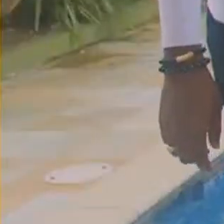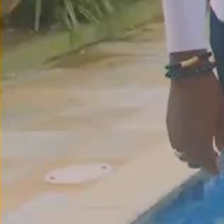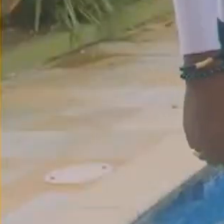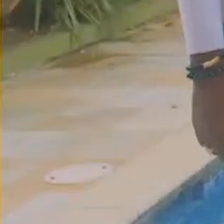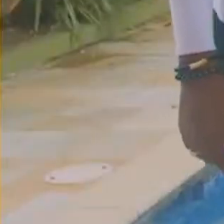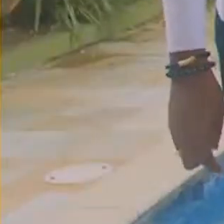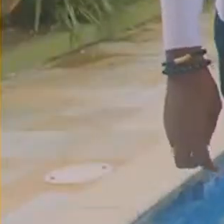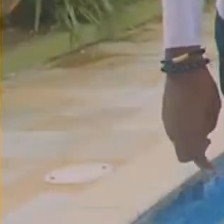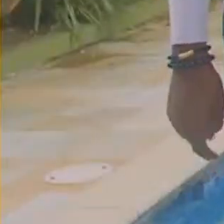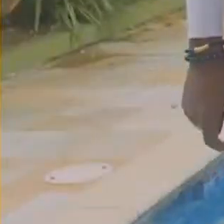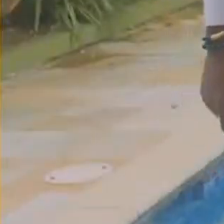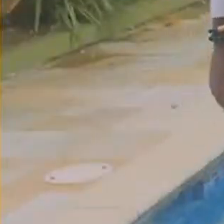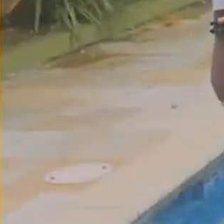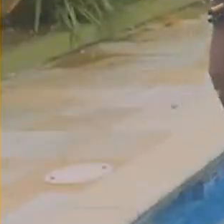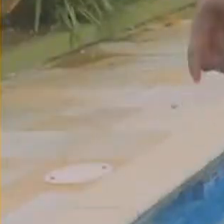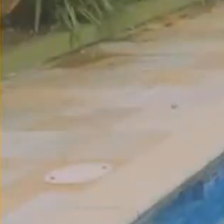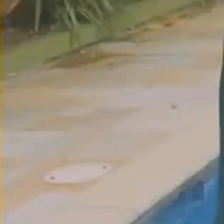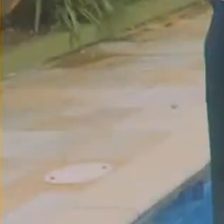it.